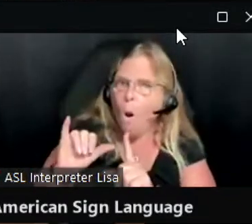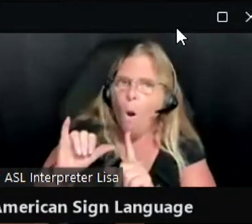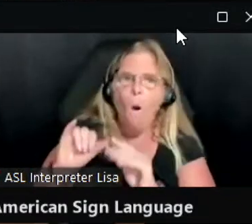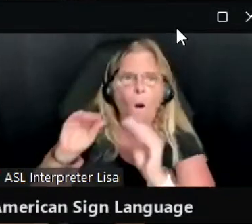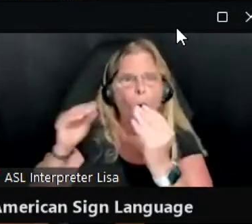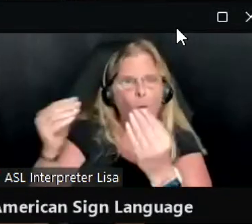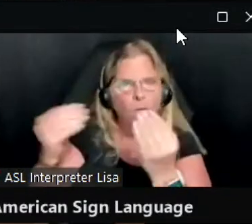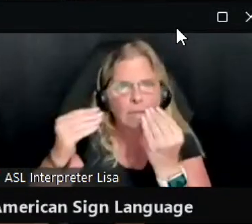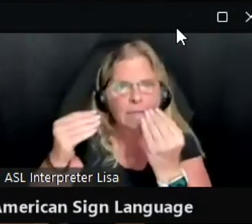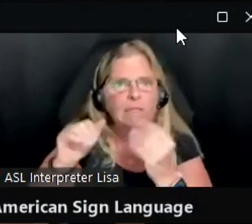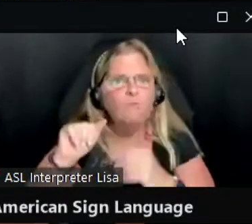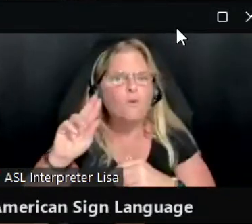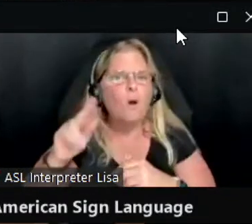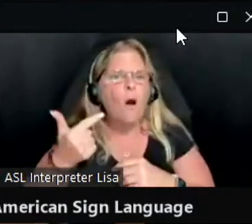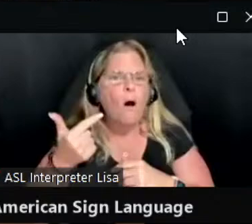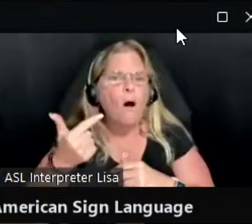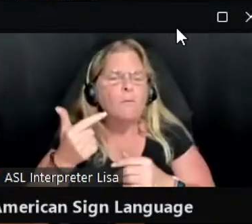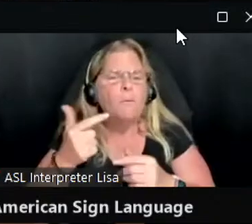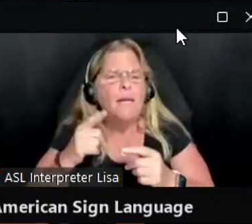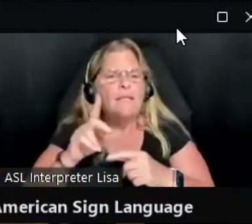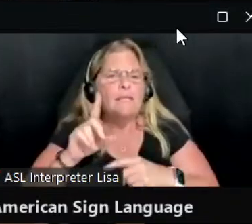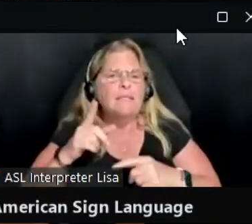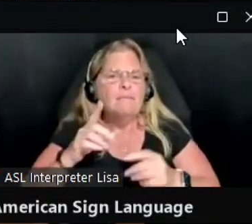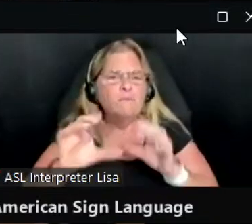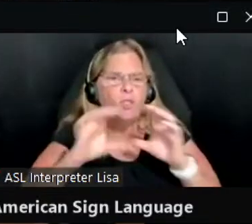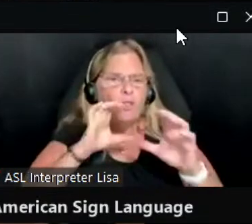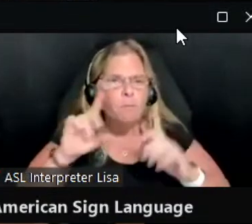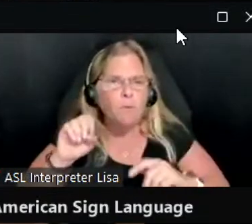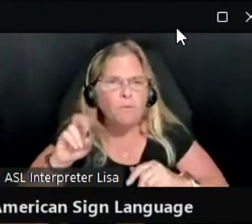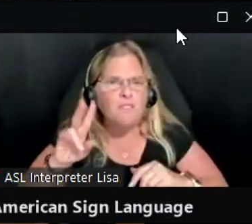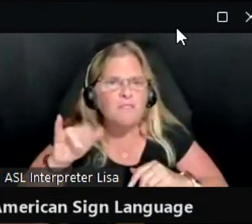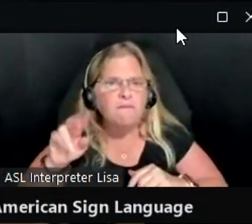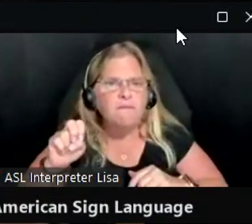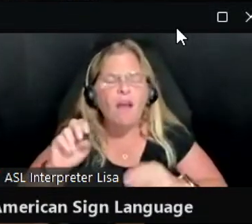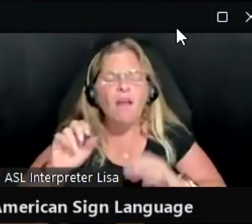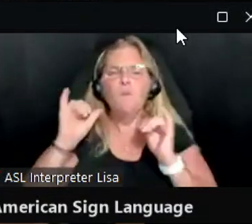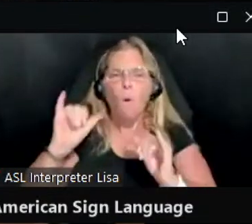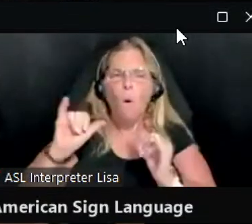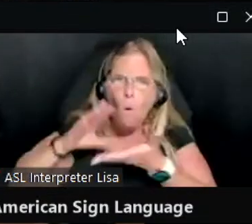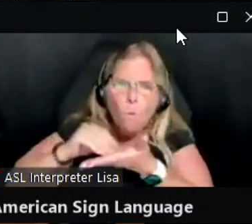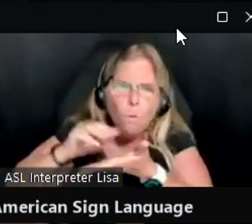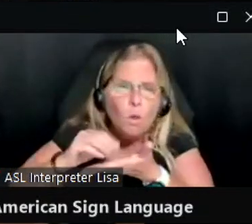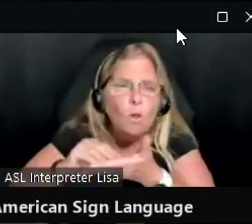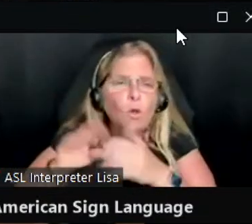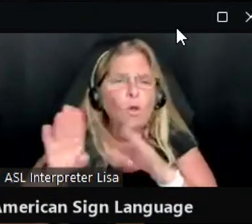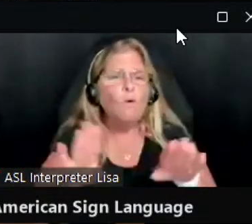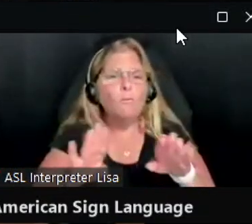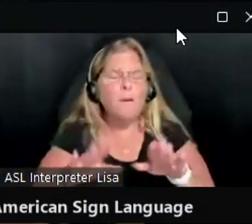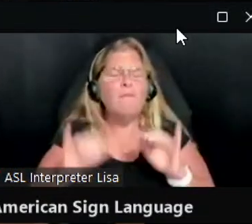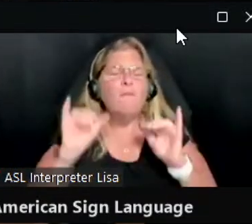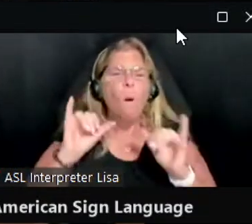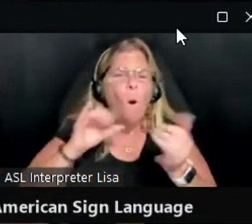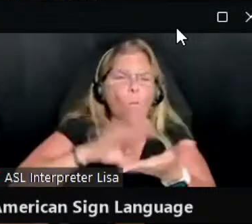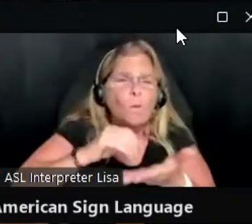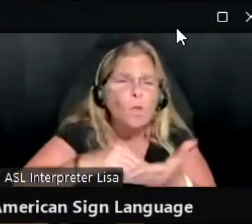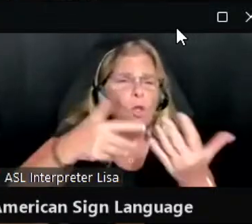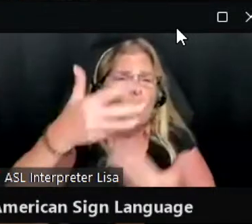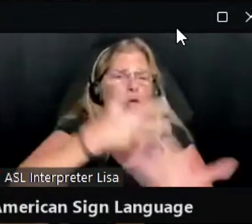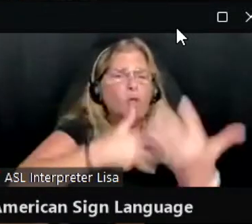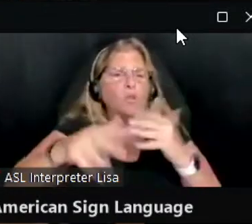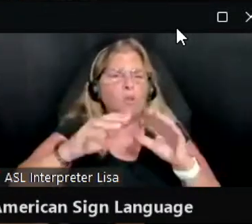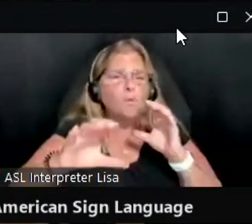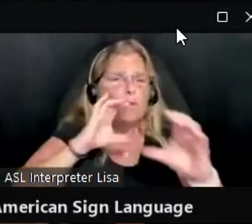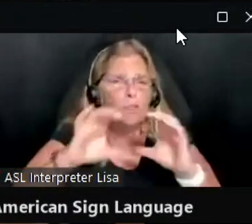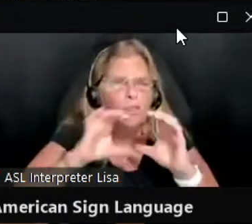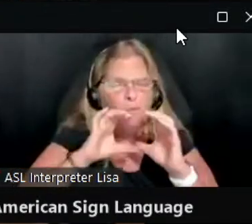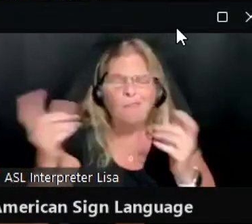augmentative communication devices in the classroom, to better understand behavior, to better understand social communication. So I think